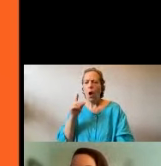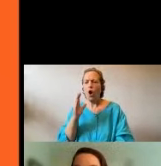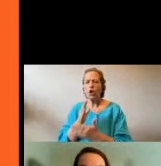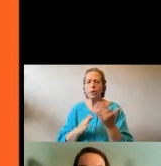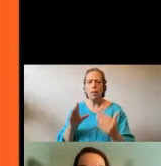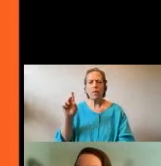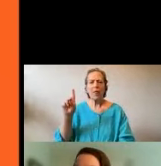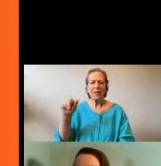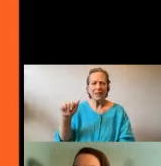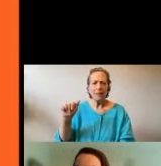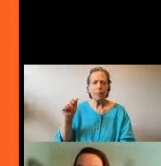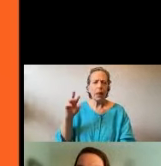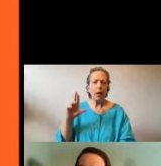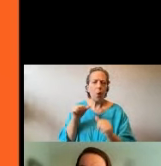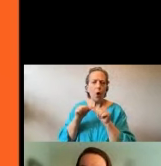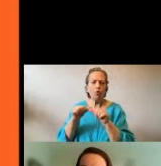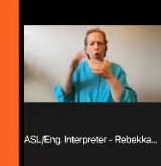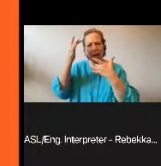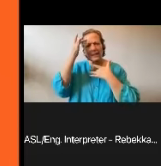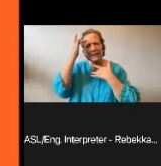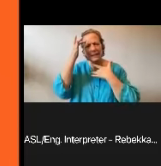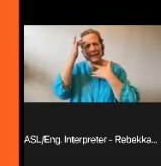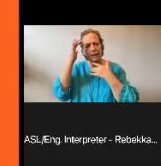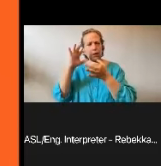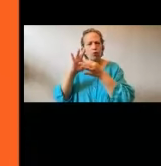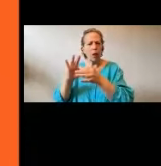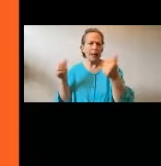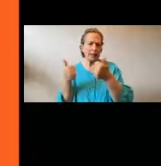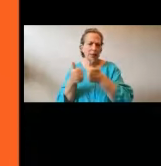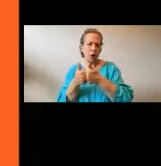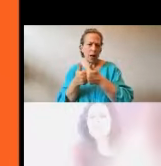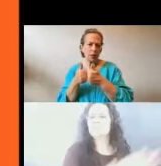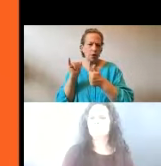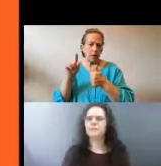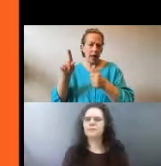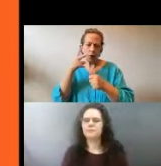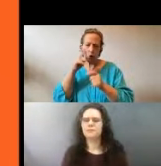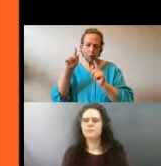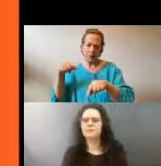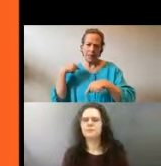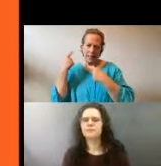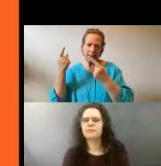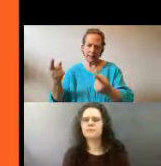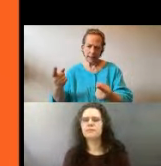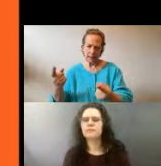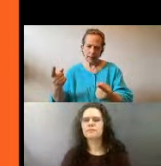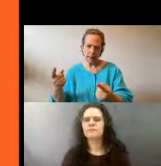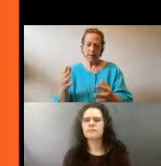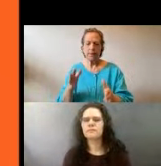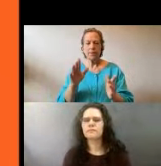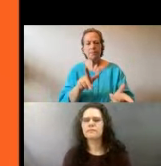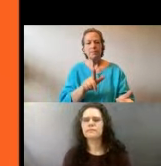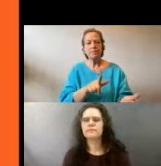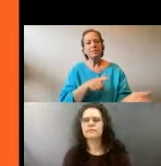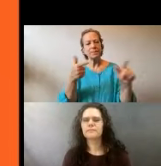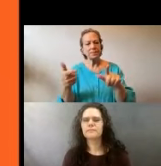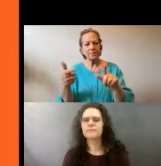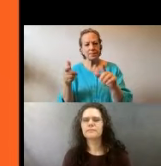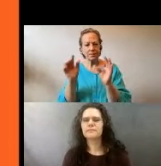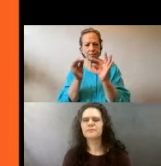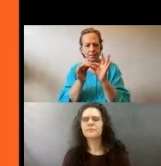or chronic disease related challenges that you saw? Sure. I guess I think about it not only in addition